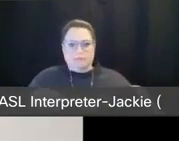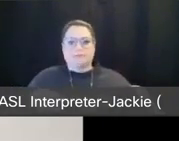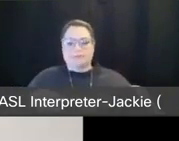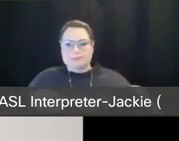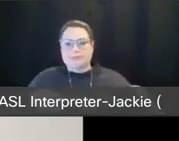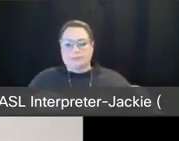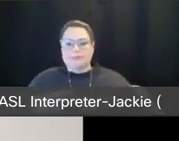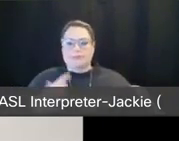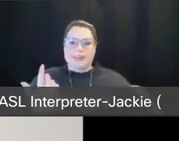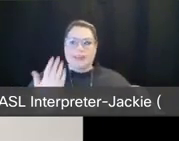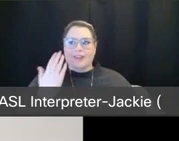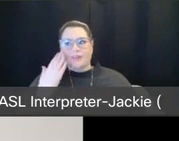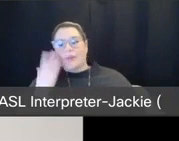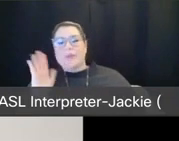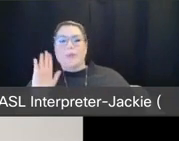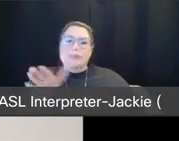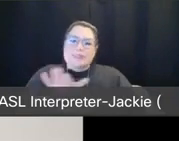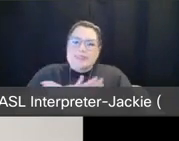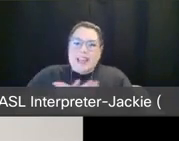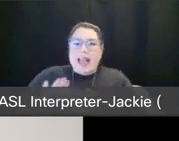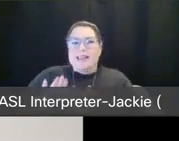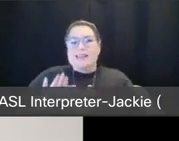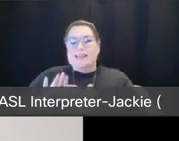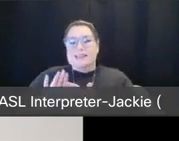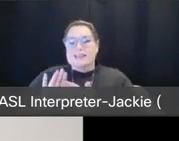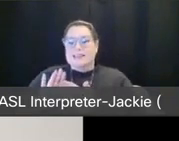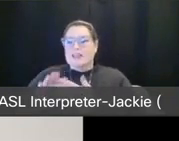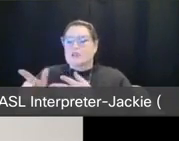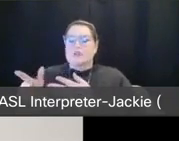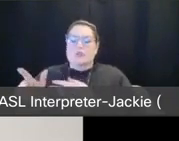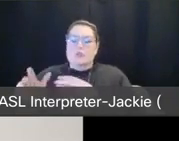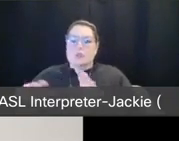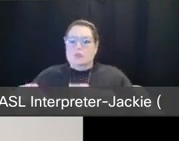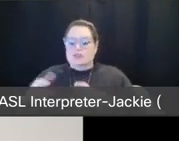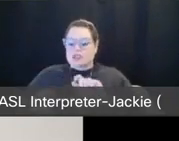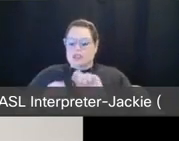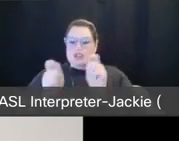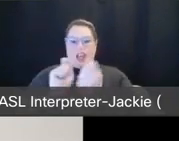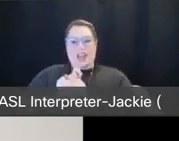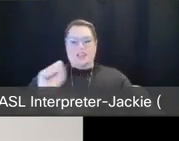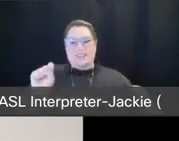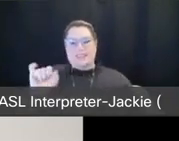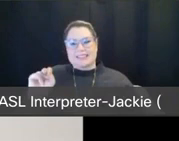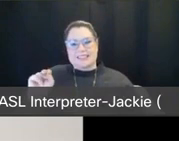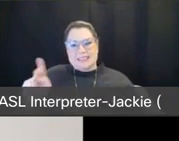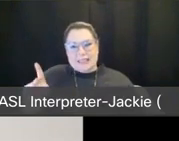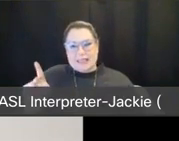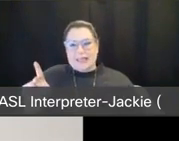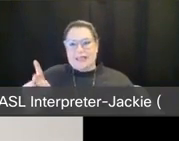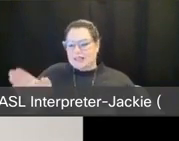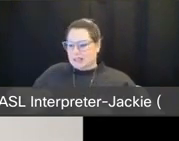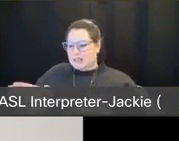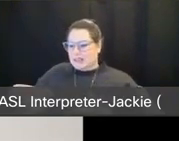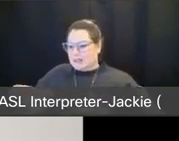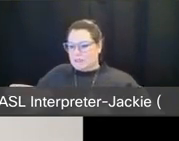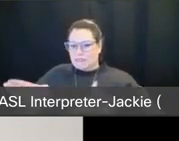could reorient the sink because it was facing a weird direction, but I had to factor in the plumbing costs. And then